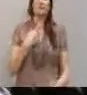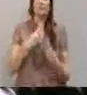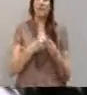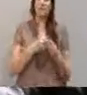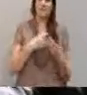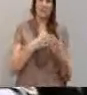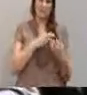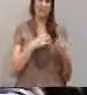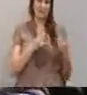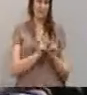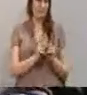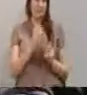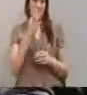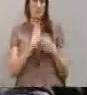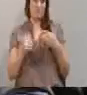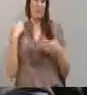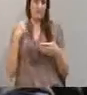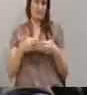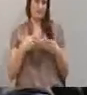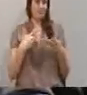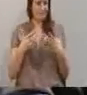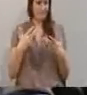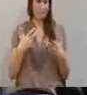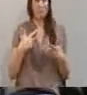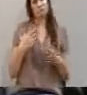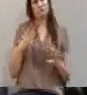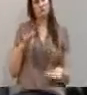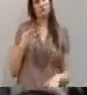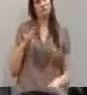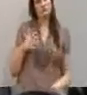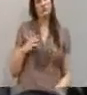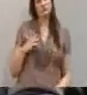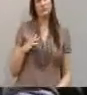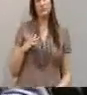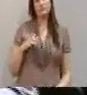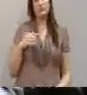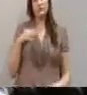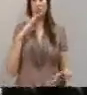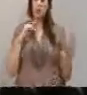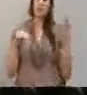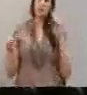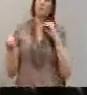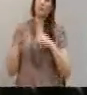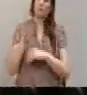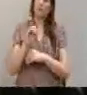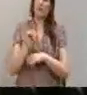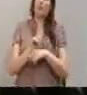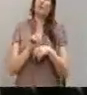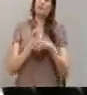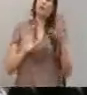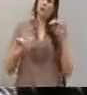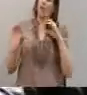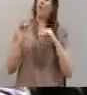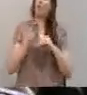past 3 months spending about 40 hours discussing how we don't have the time every now